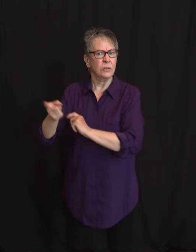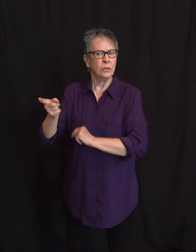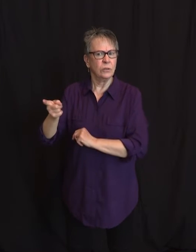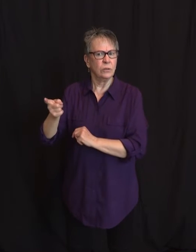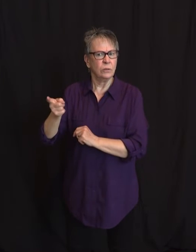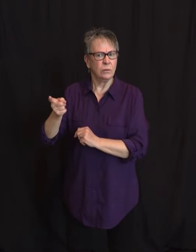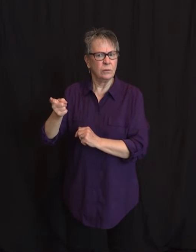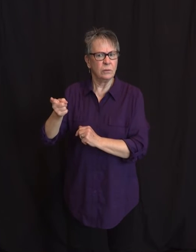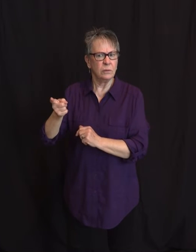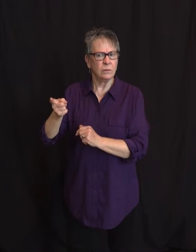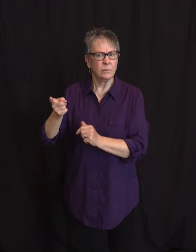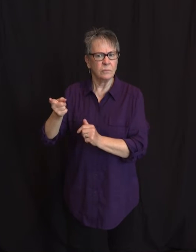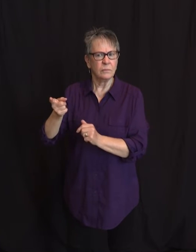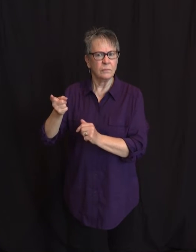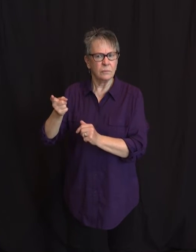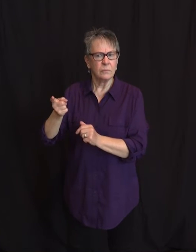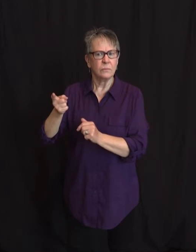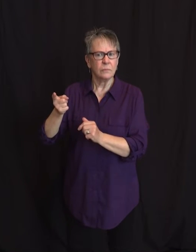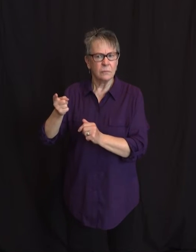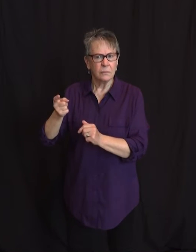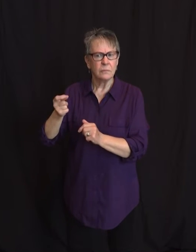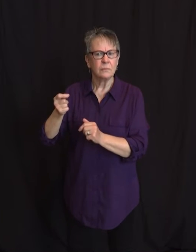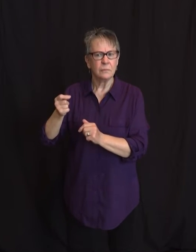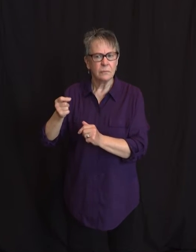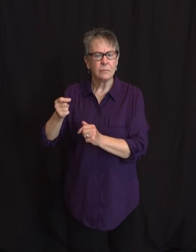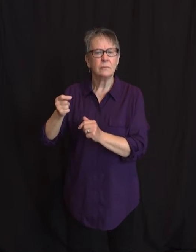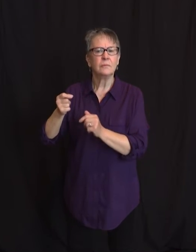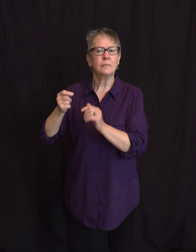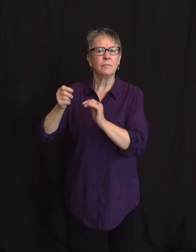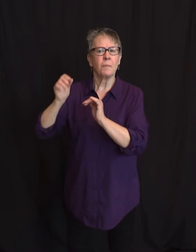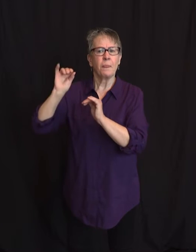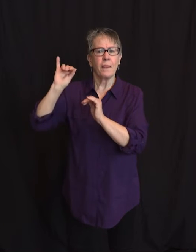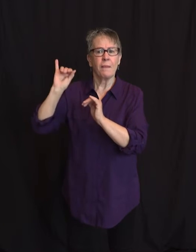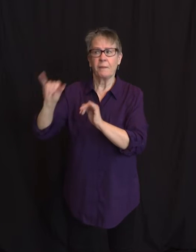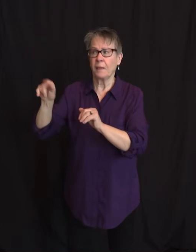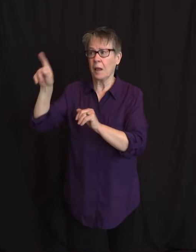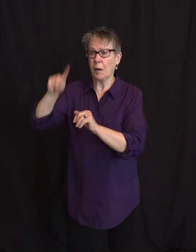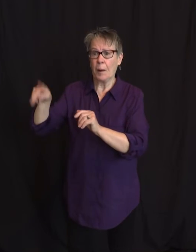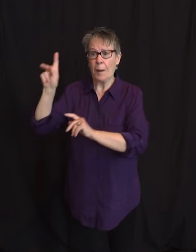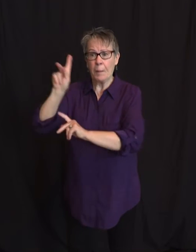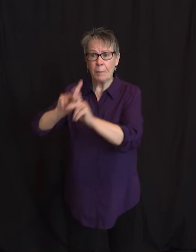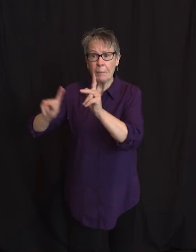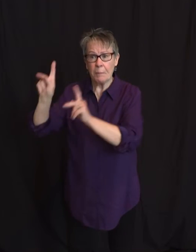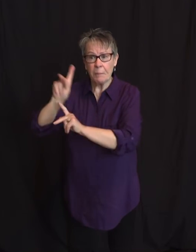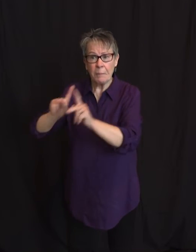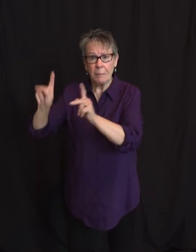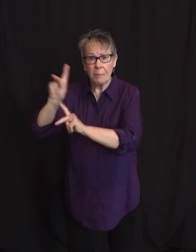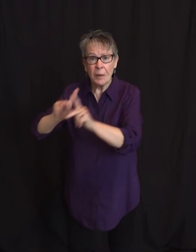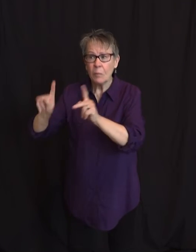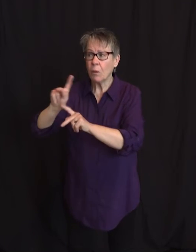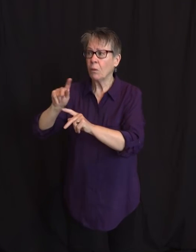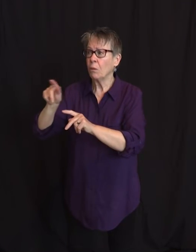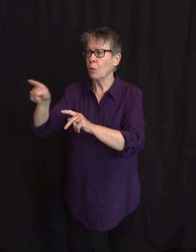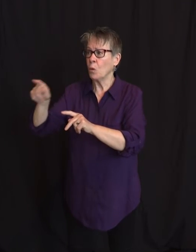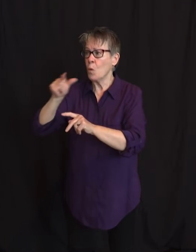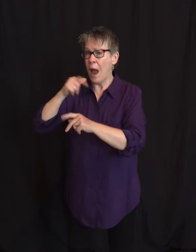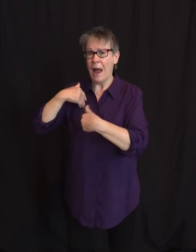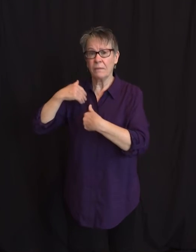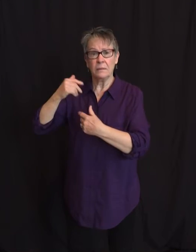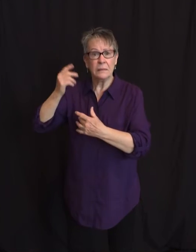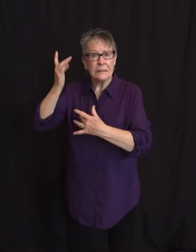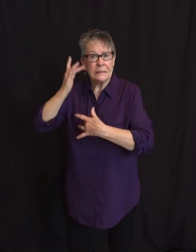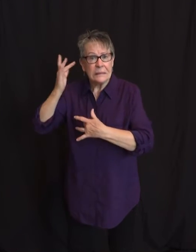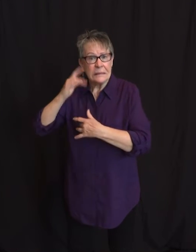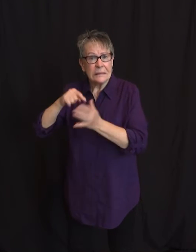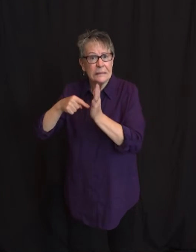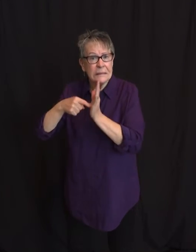universe, which means by definition it's sicker than the average person in the population. There's kind of a murderer's row here, so we're going